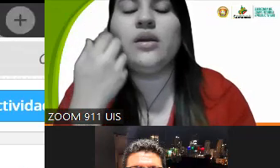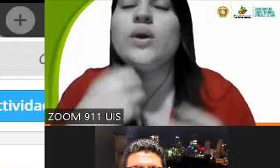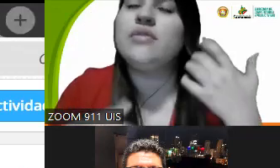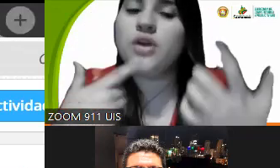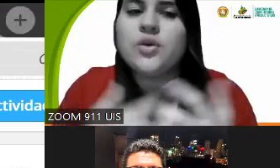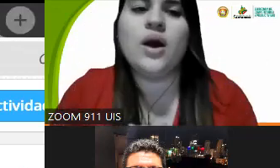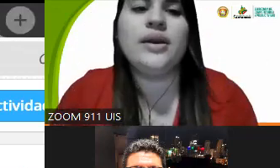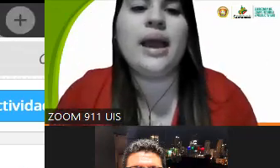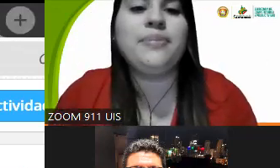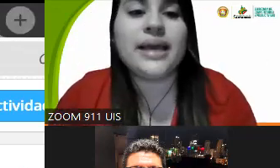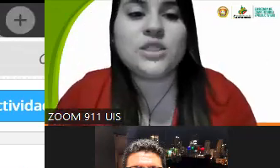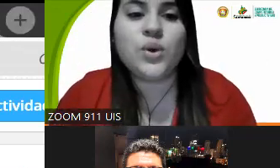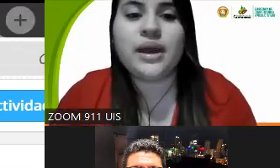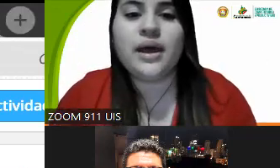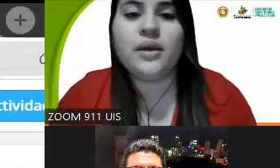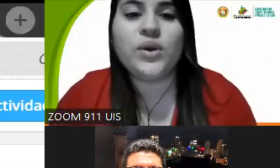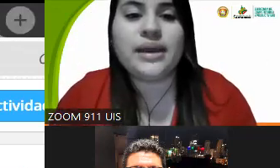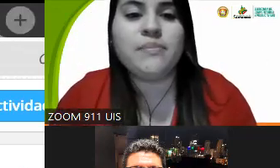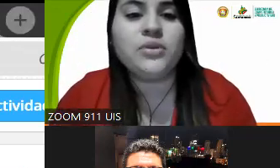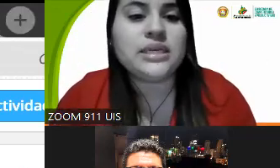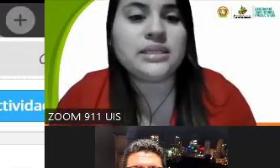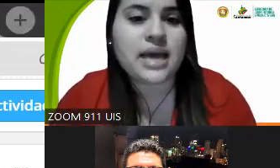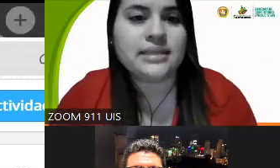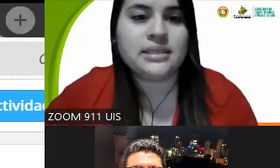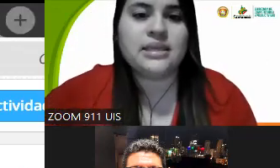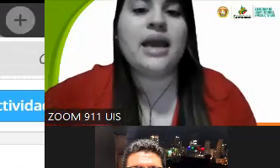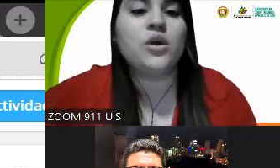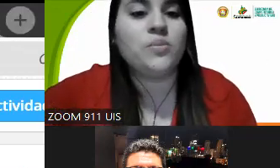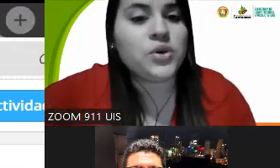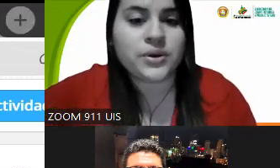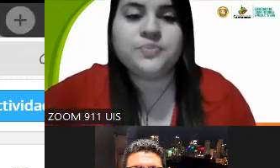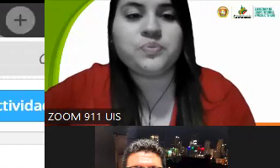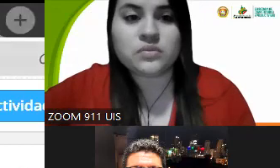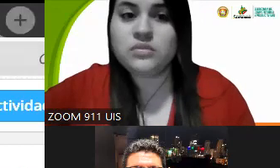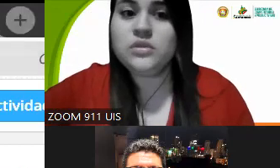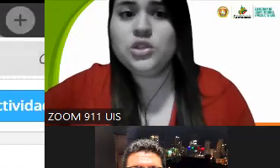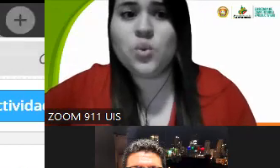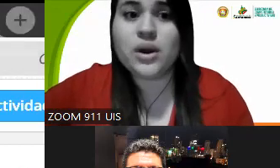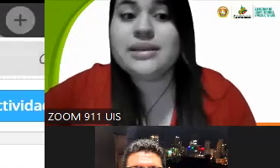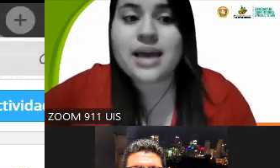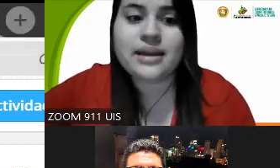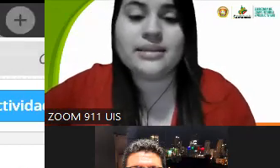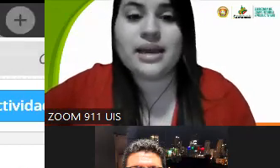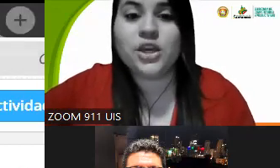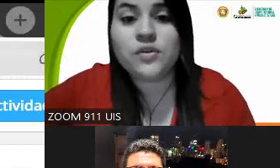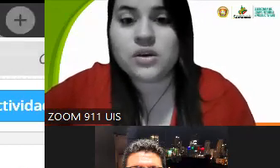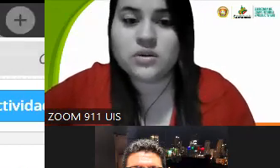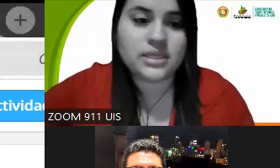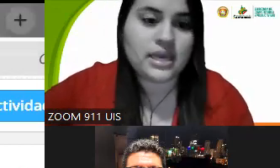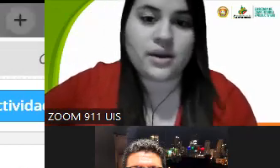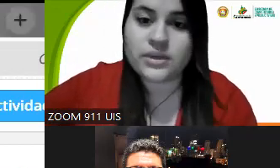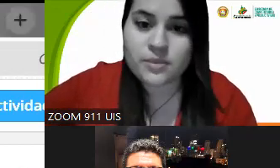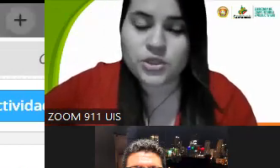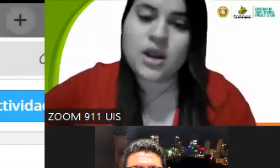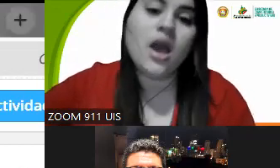And then we have another one, a place with an employee's desk and computer. So what is that? Is that a cubicle?